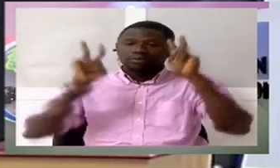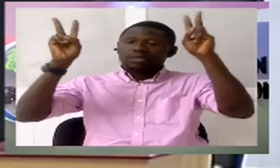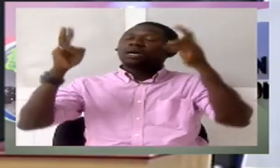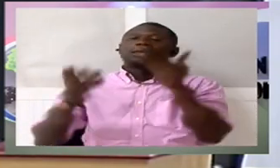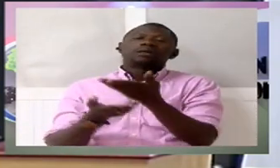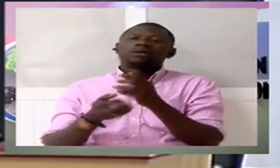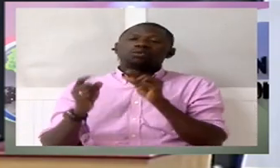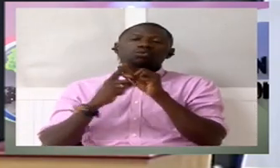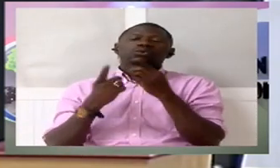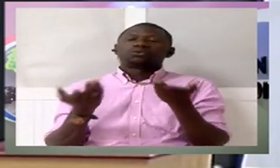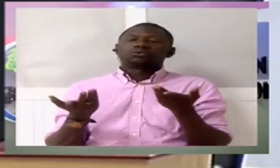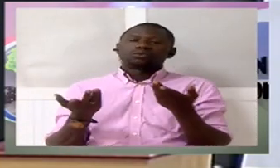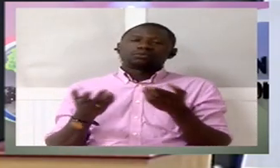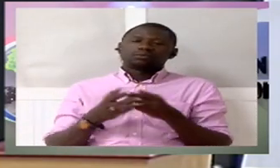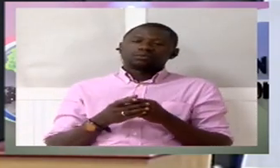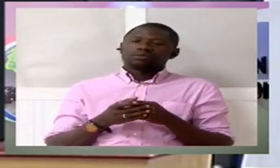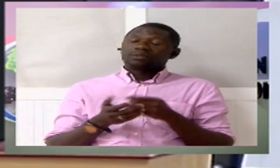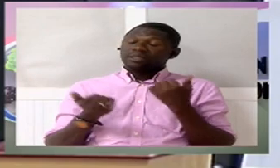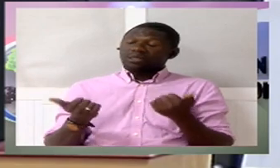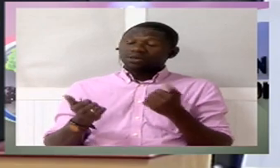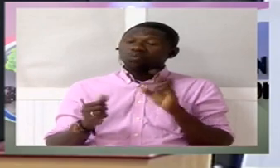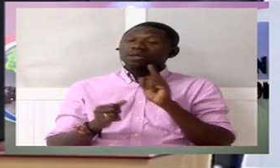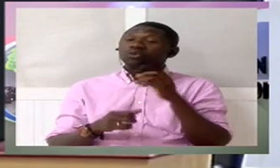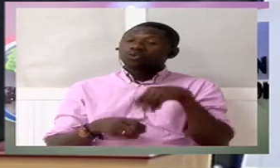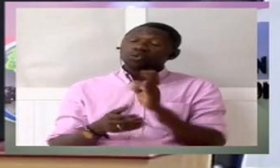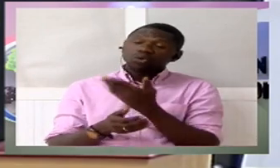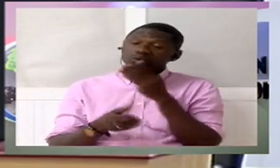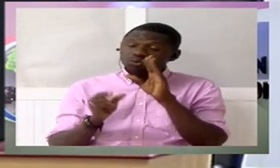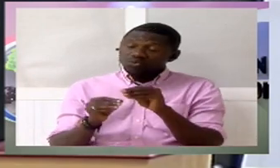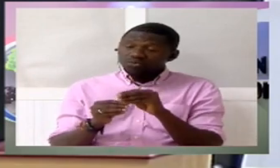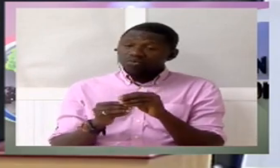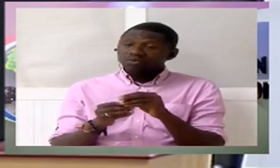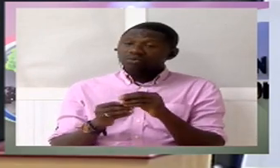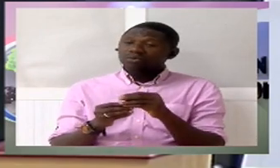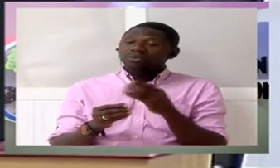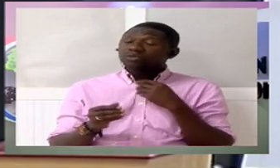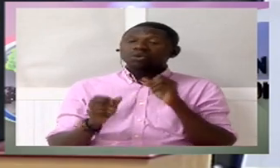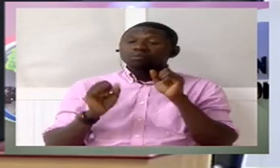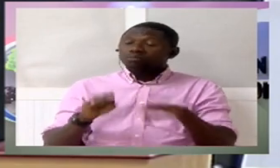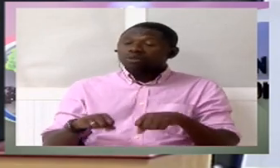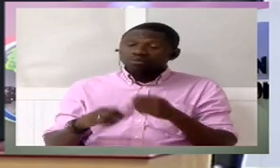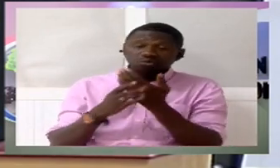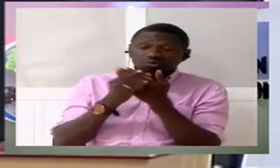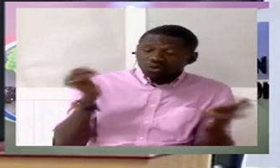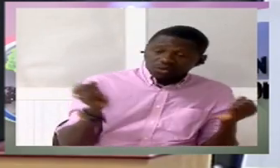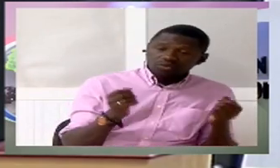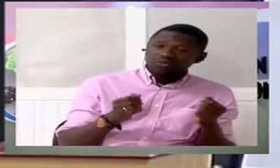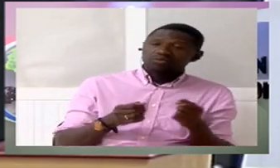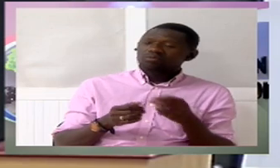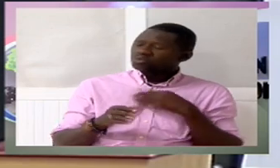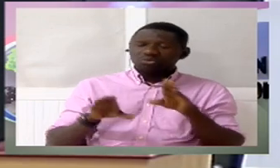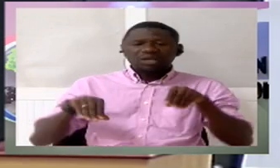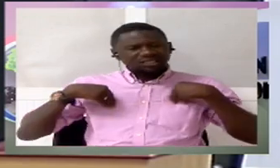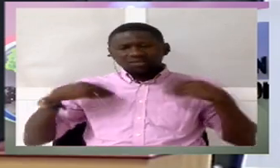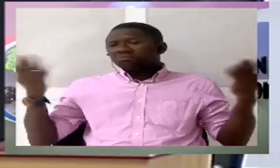Jami. Yaya Jami. And now what are you going to do? There is nowhere to run to. There is nowhere to escape to. You